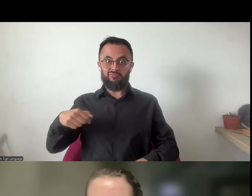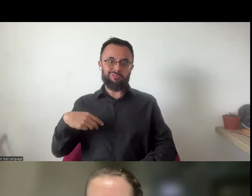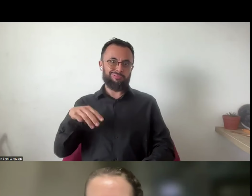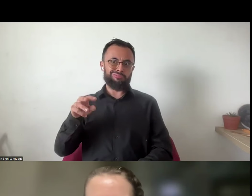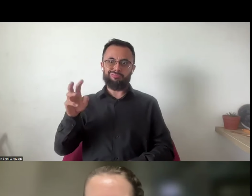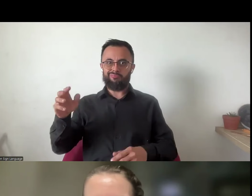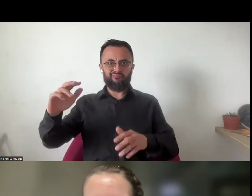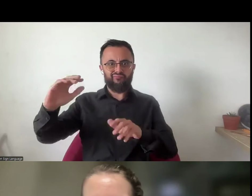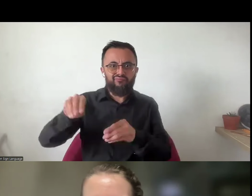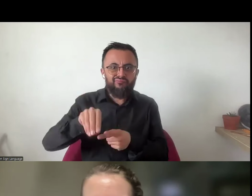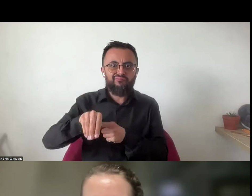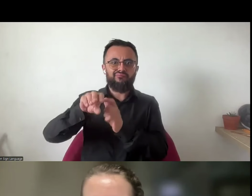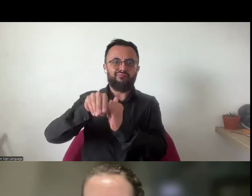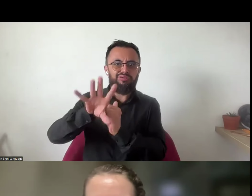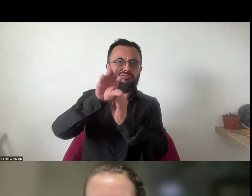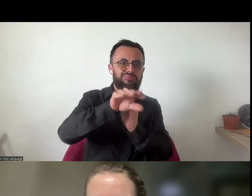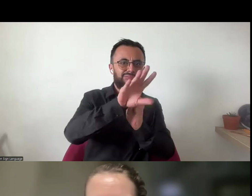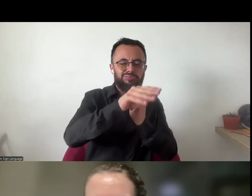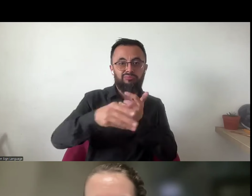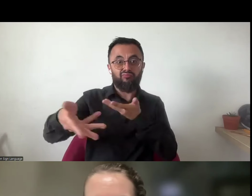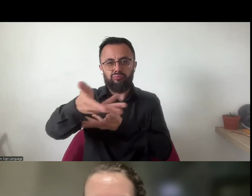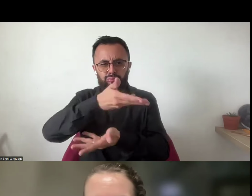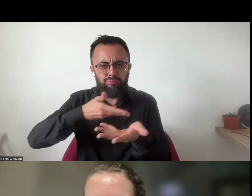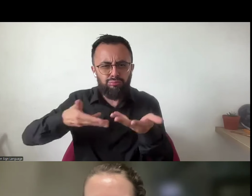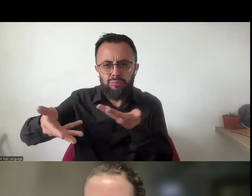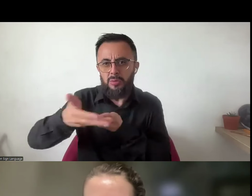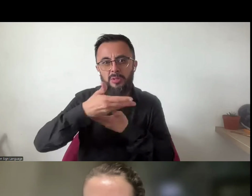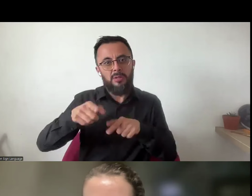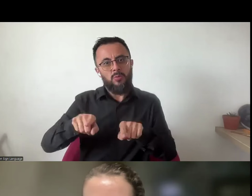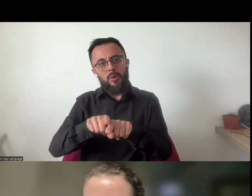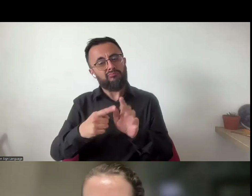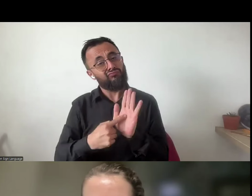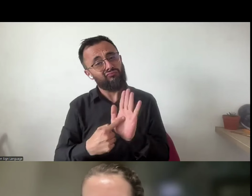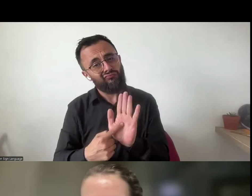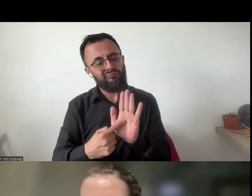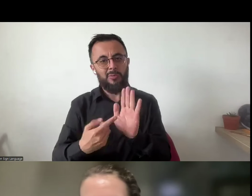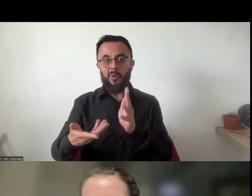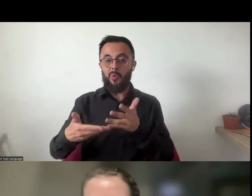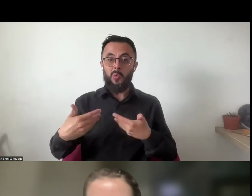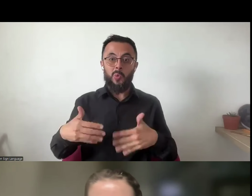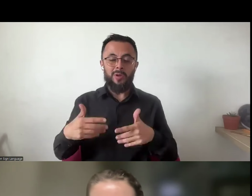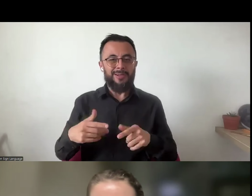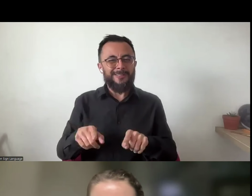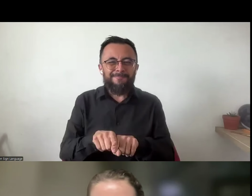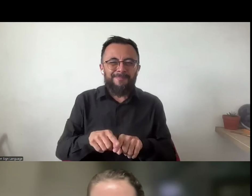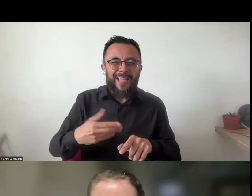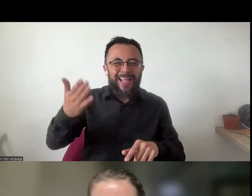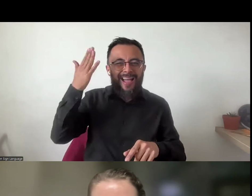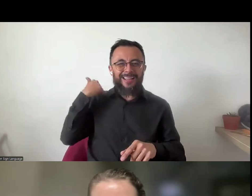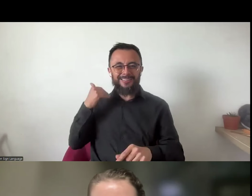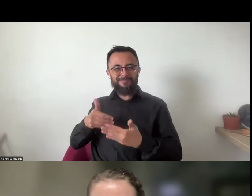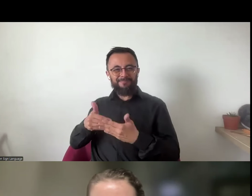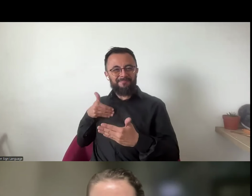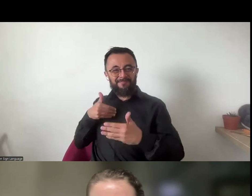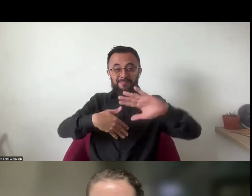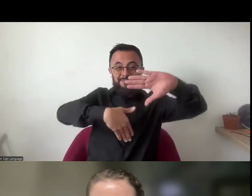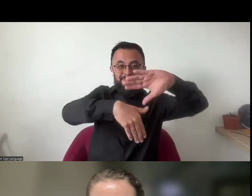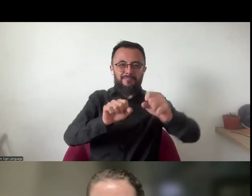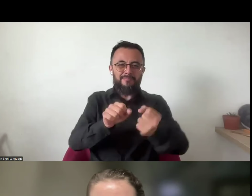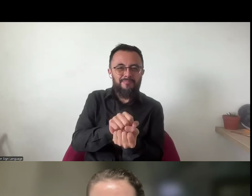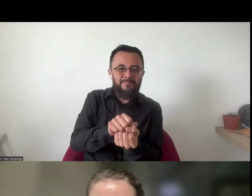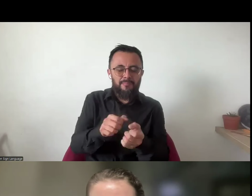been interesante de a very presentación. interesting Creo webinar, que, como great hemos dicho anteriormente, presentations. nos As toca we darle la said vuelta al before, mapa. we have to turn the